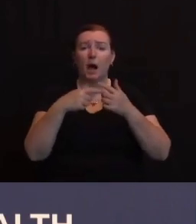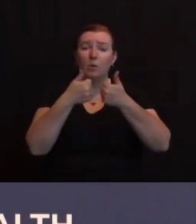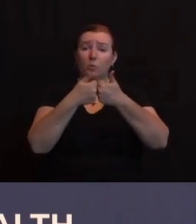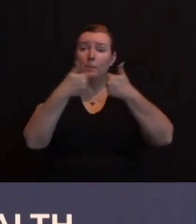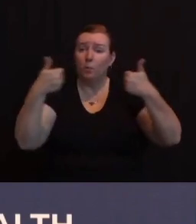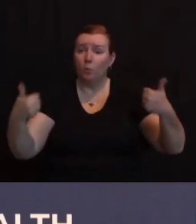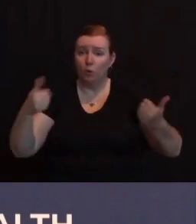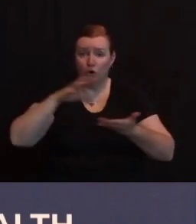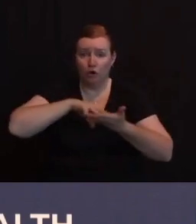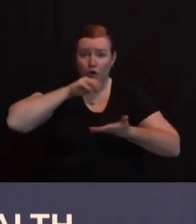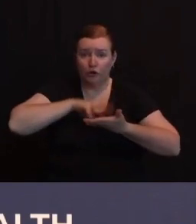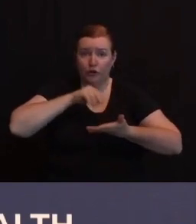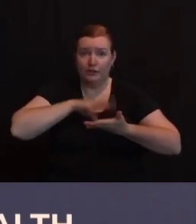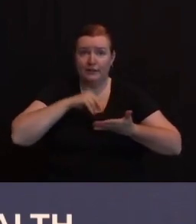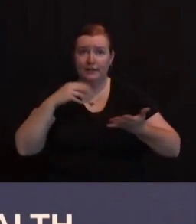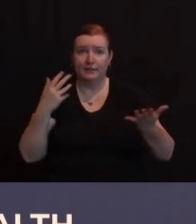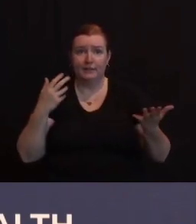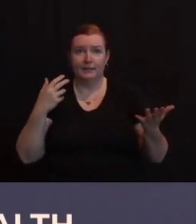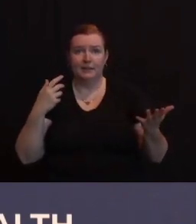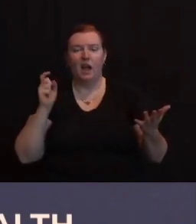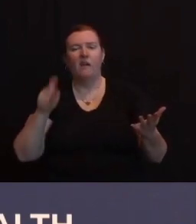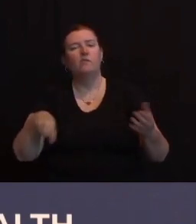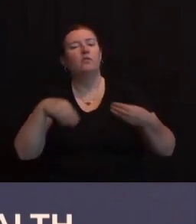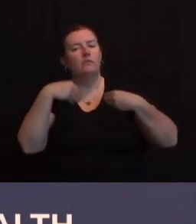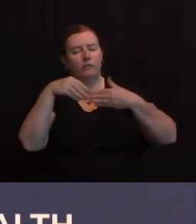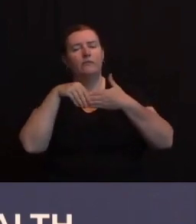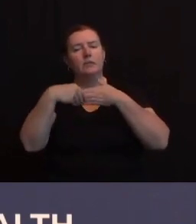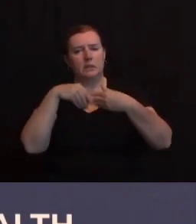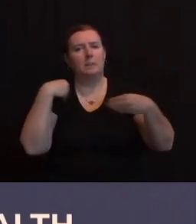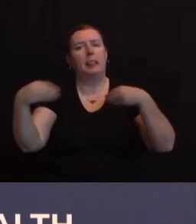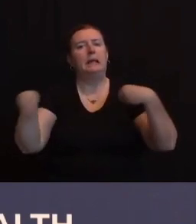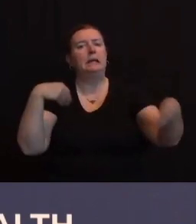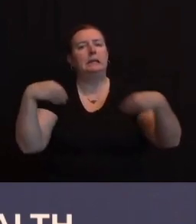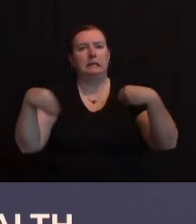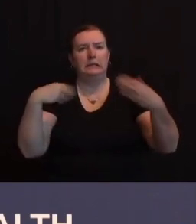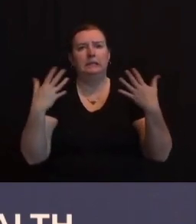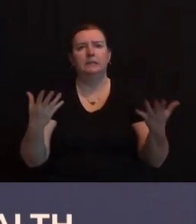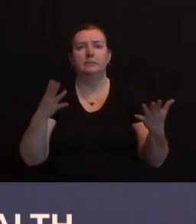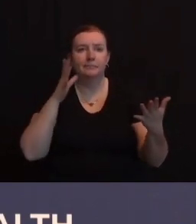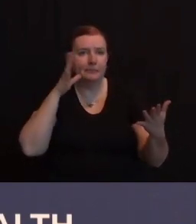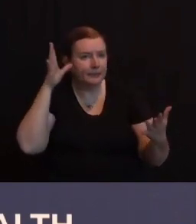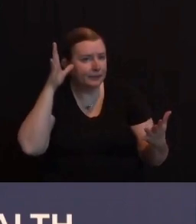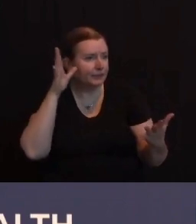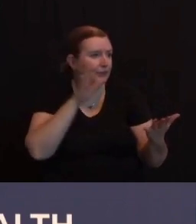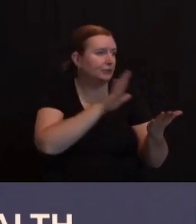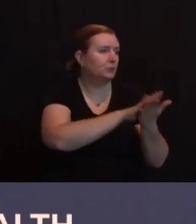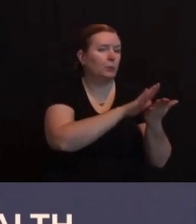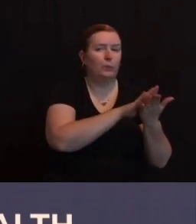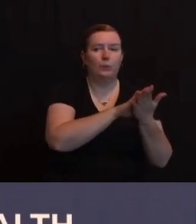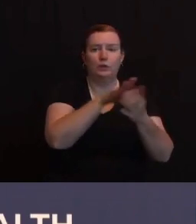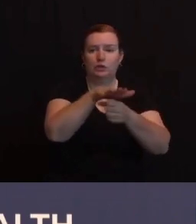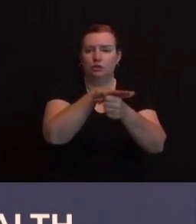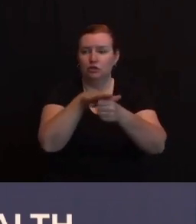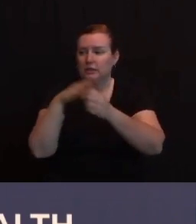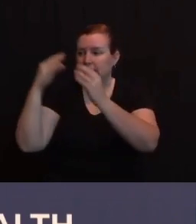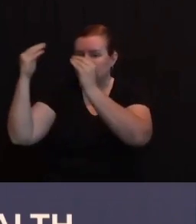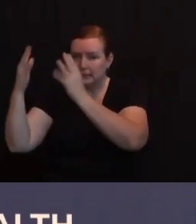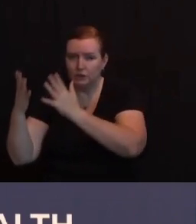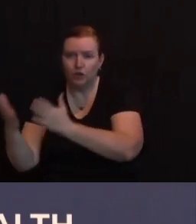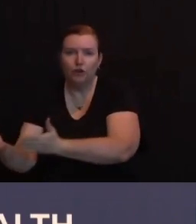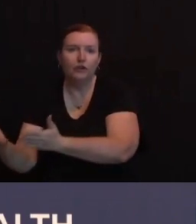a key watchword here, giving parents, school districts, kids, educators